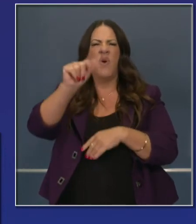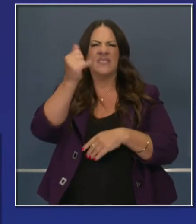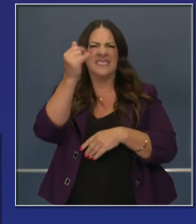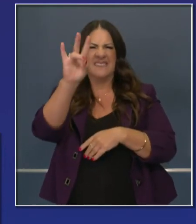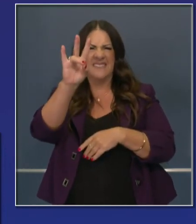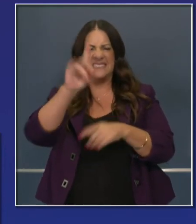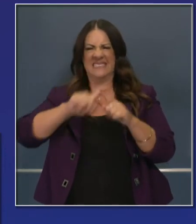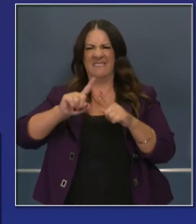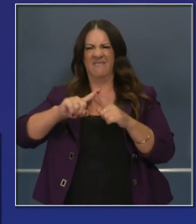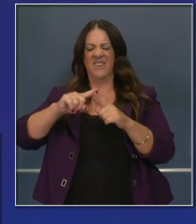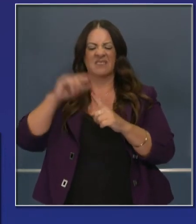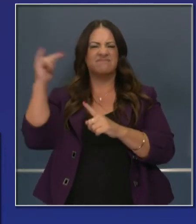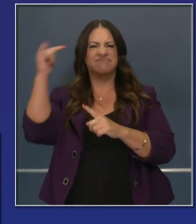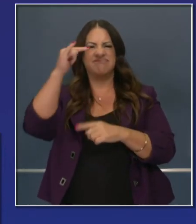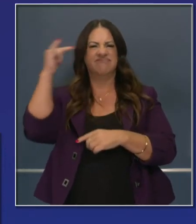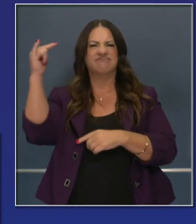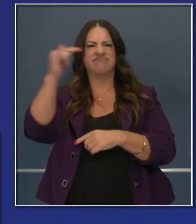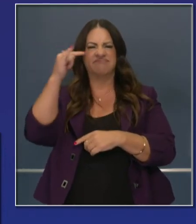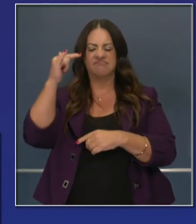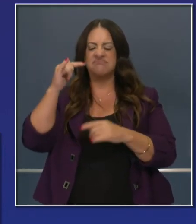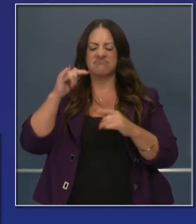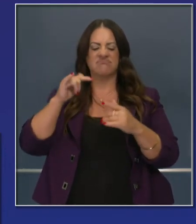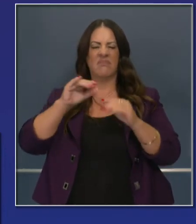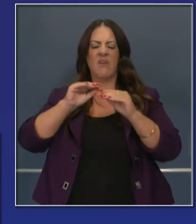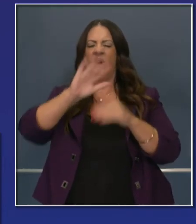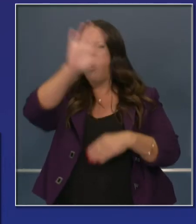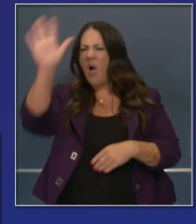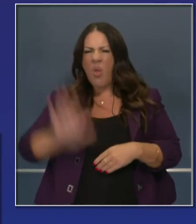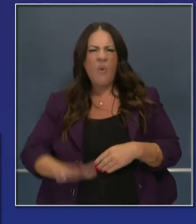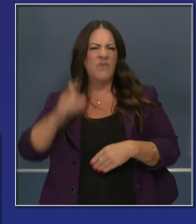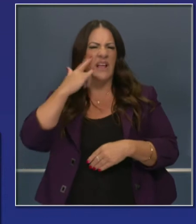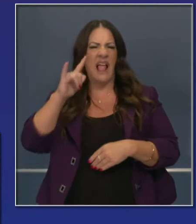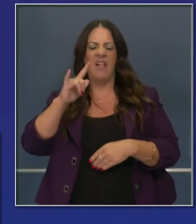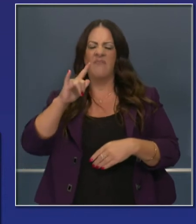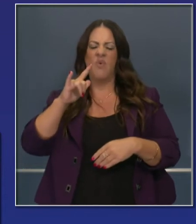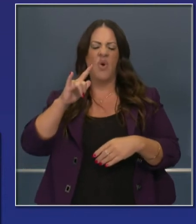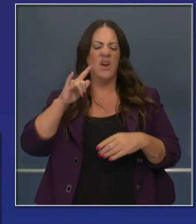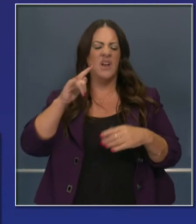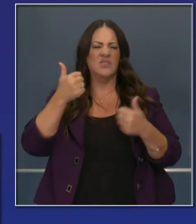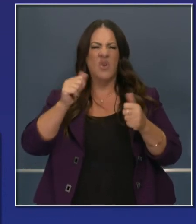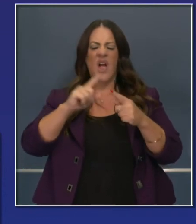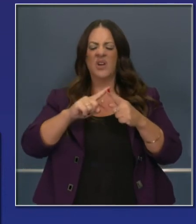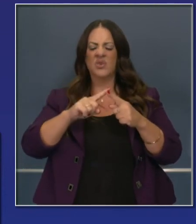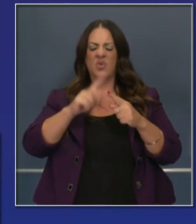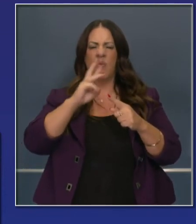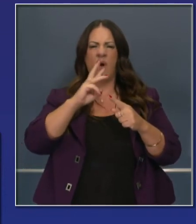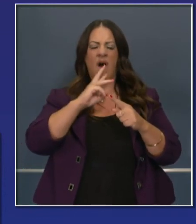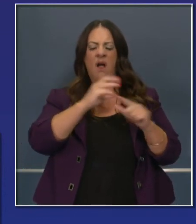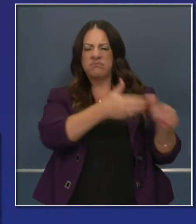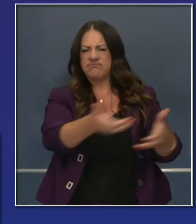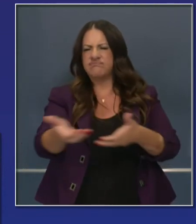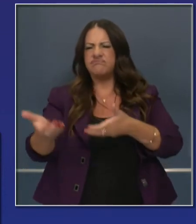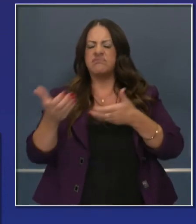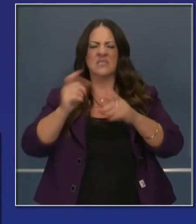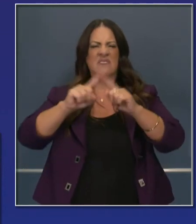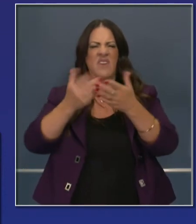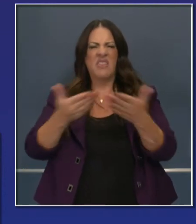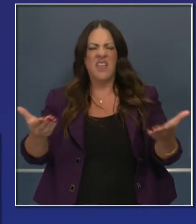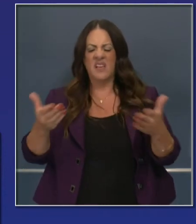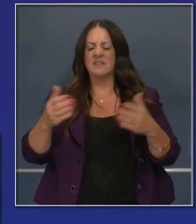now working these fires all throughout the state of California. Mutual aid system where we've now requested more